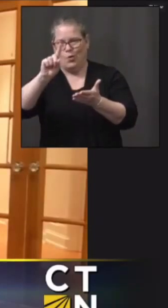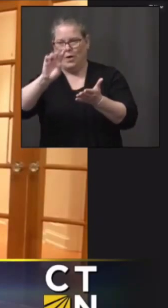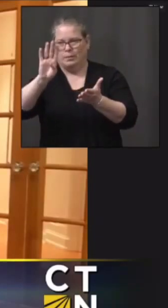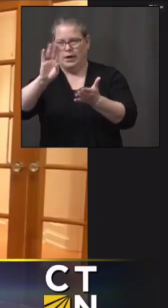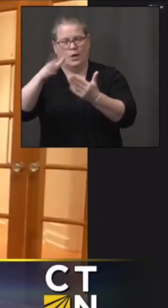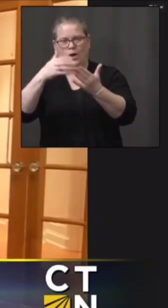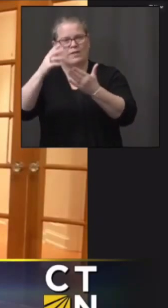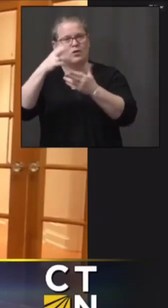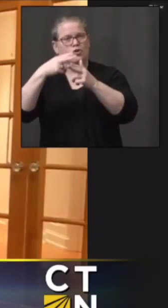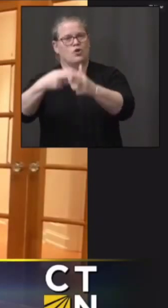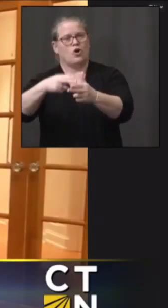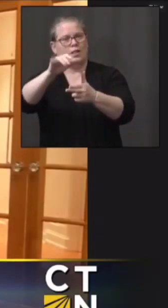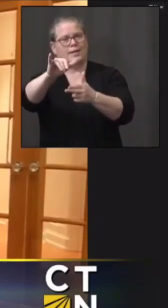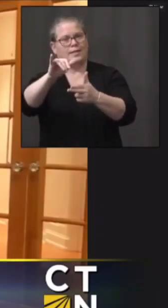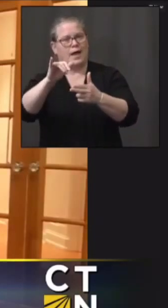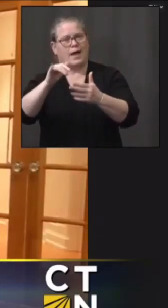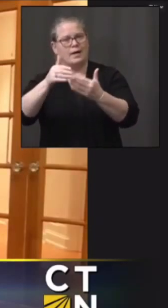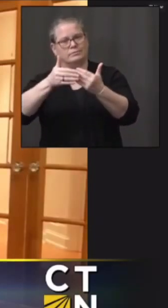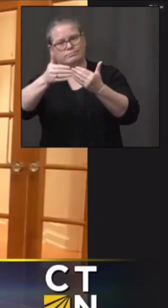1B, I forget what it is.